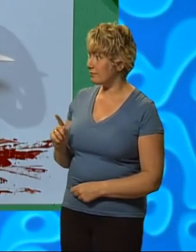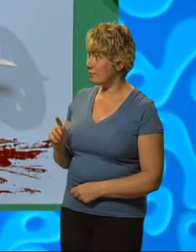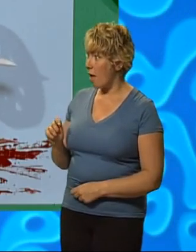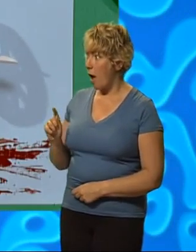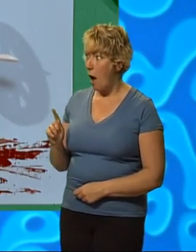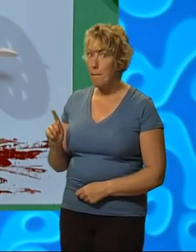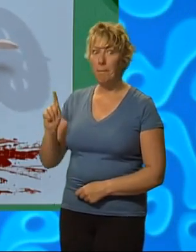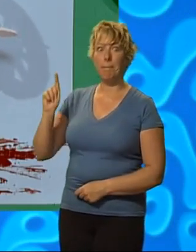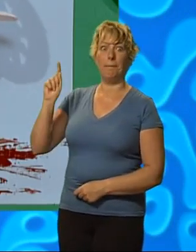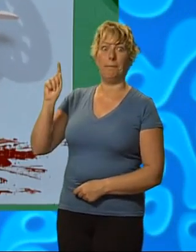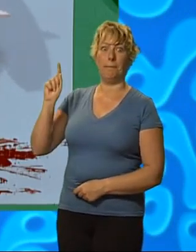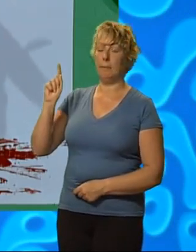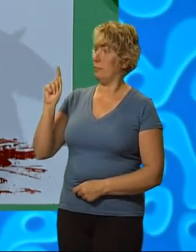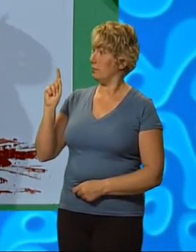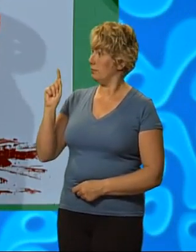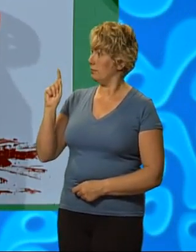up,